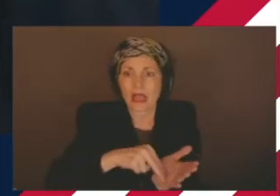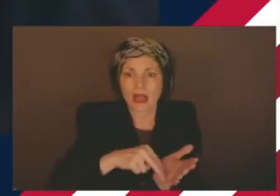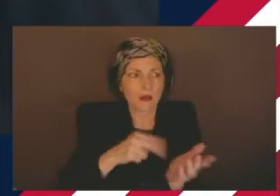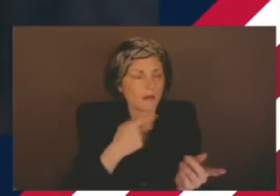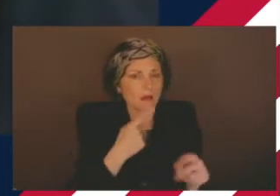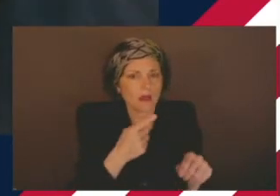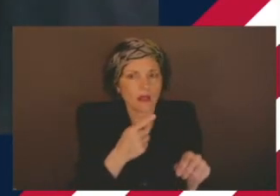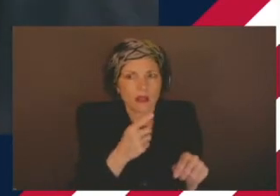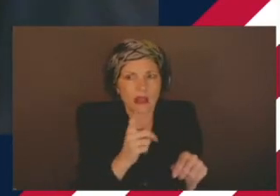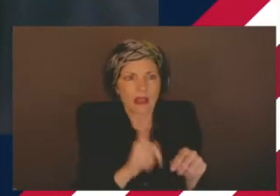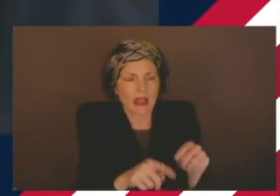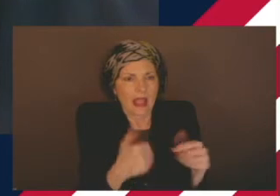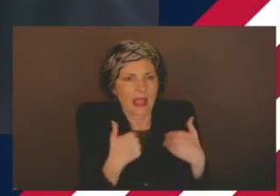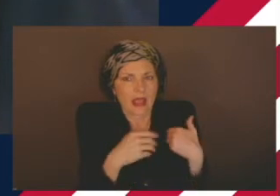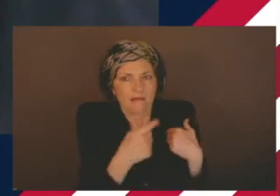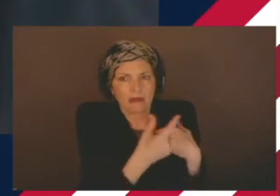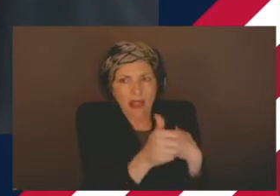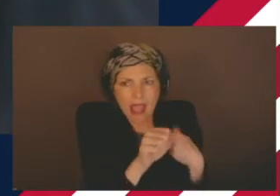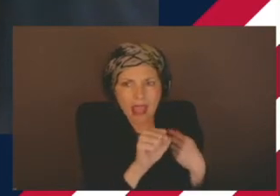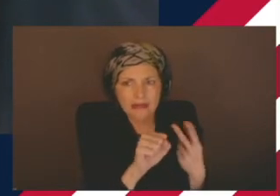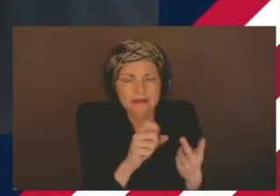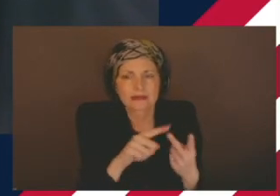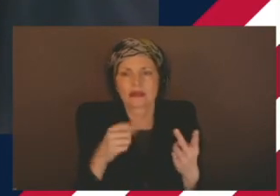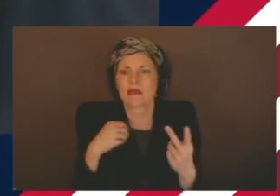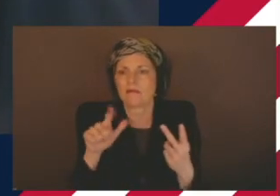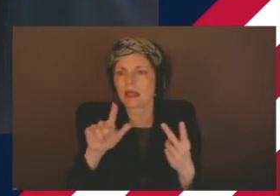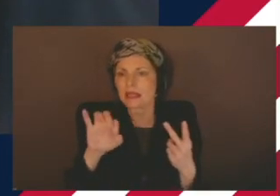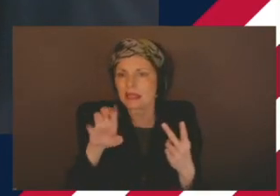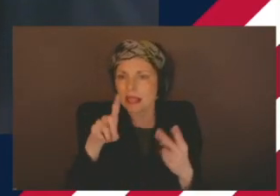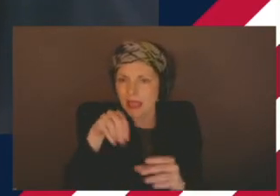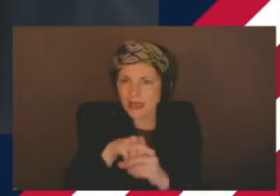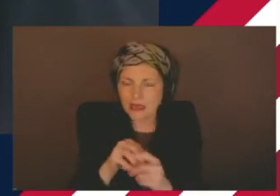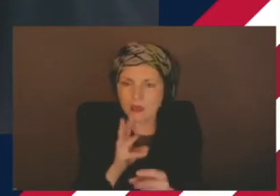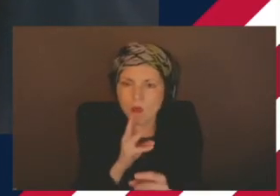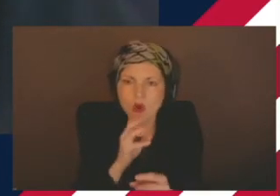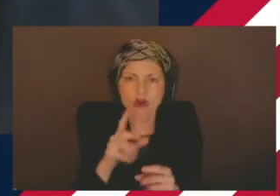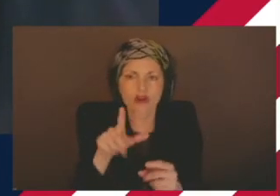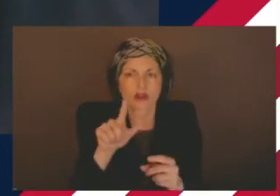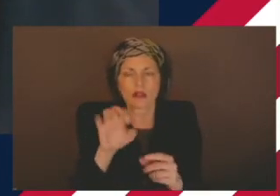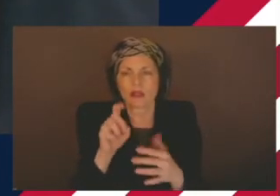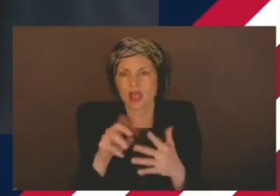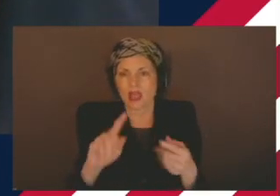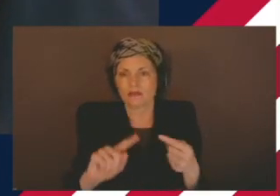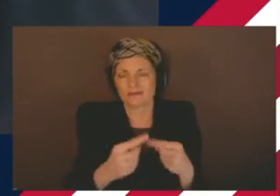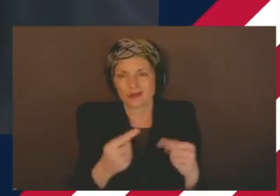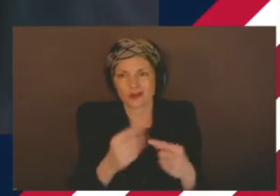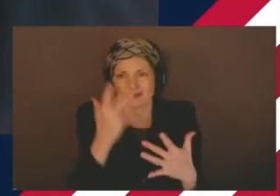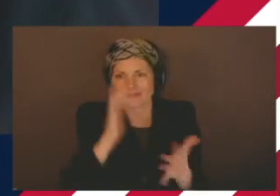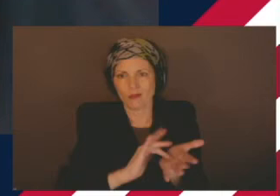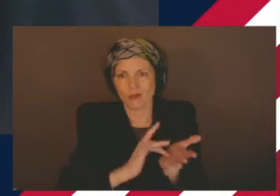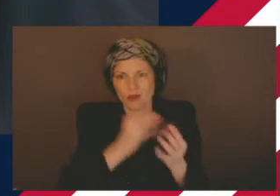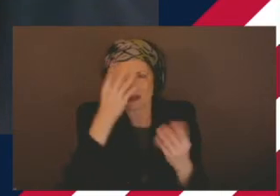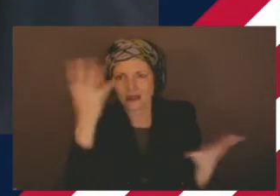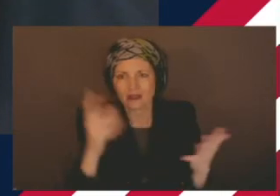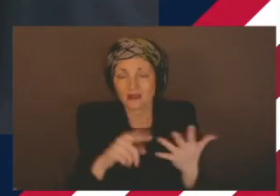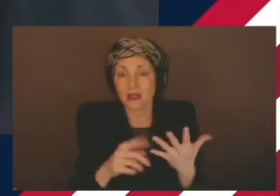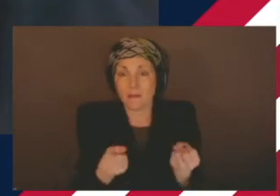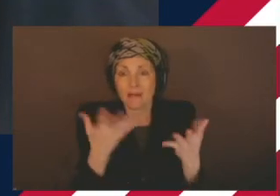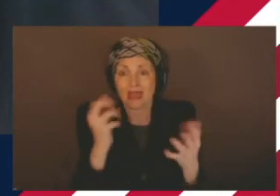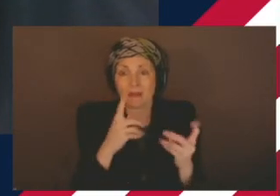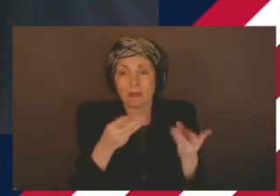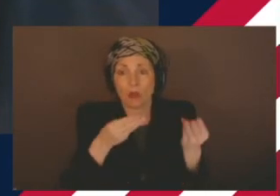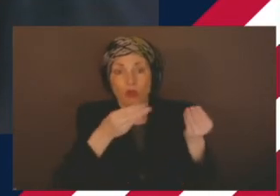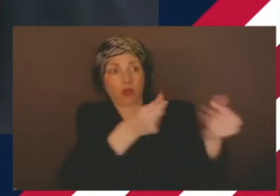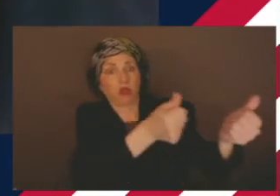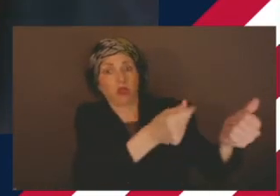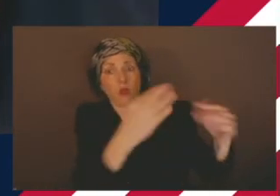water. The war economy that puts 54 cents of every discretionary dollar into war, and only